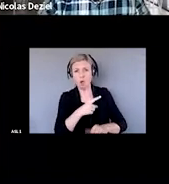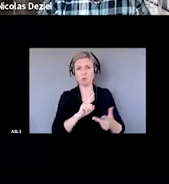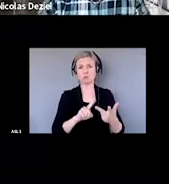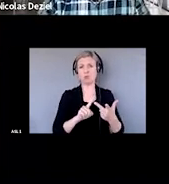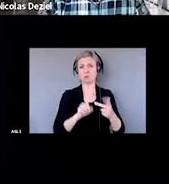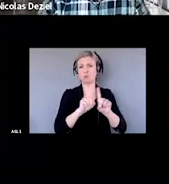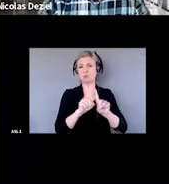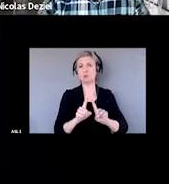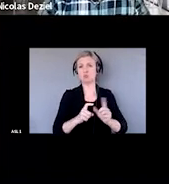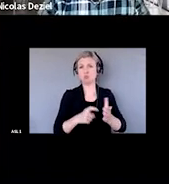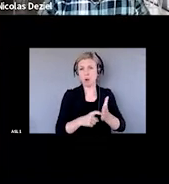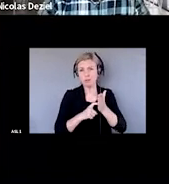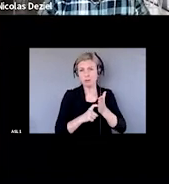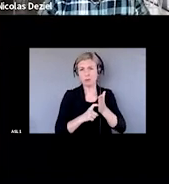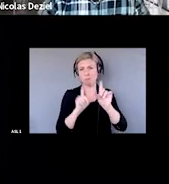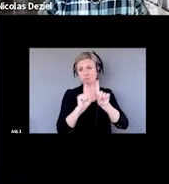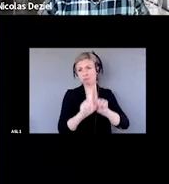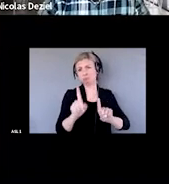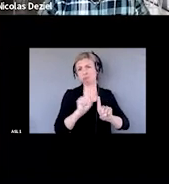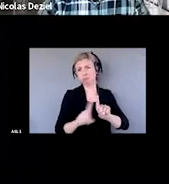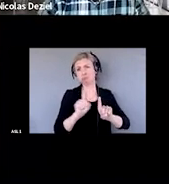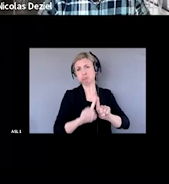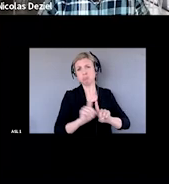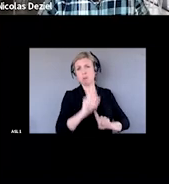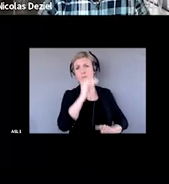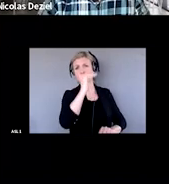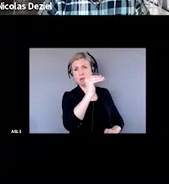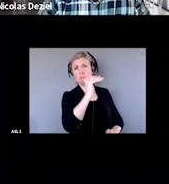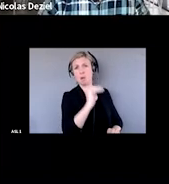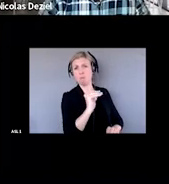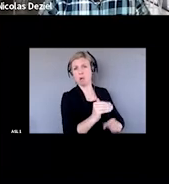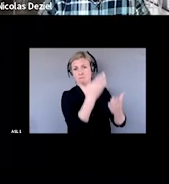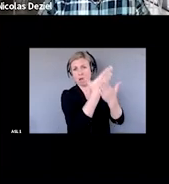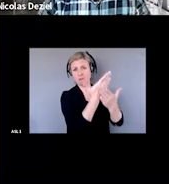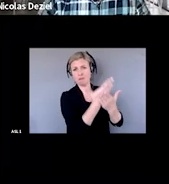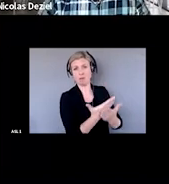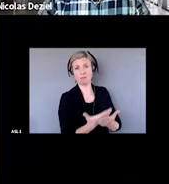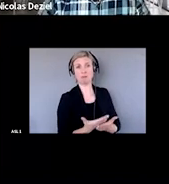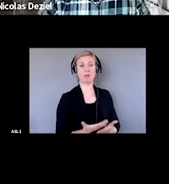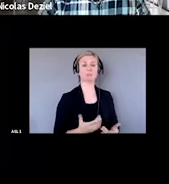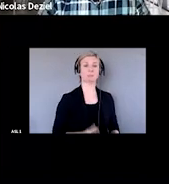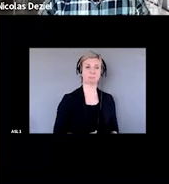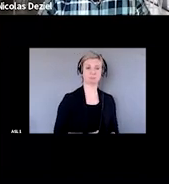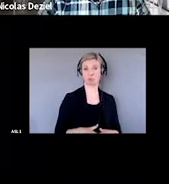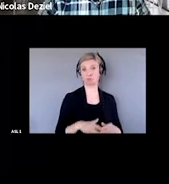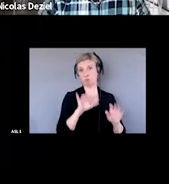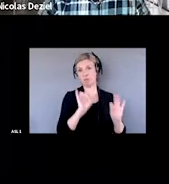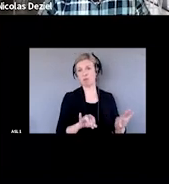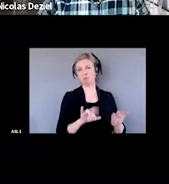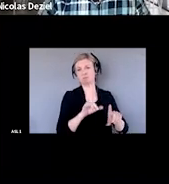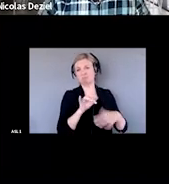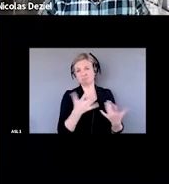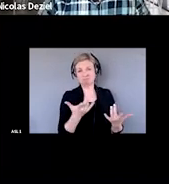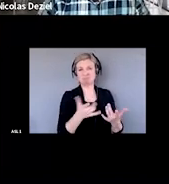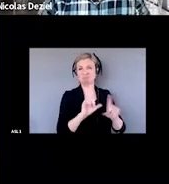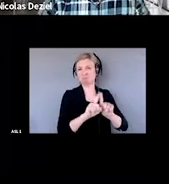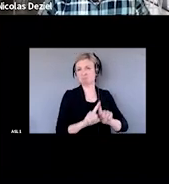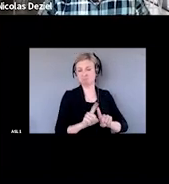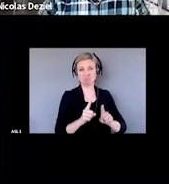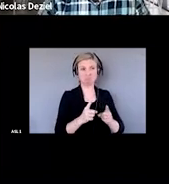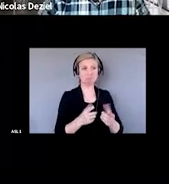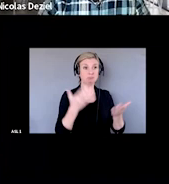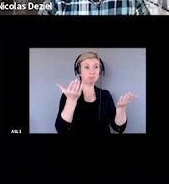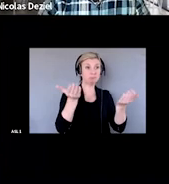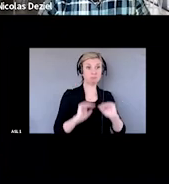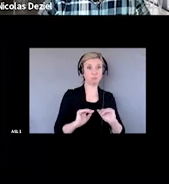is a great way to start learning about the various IP rights. Another thing which we're very proud of are our self-study courses. There